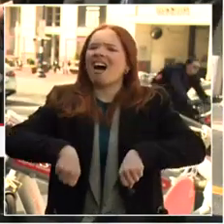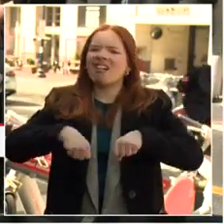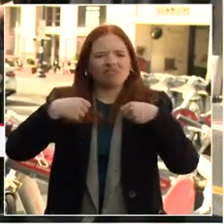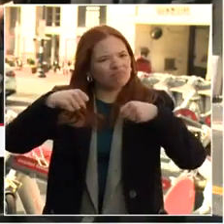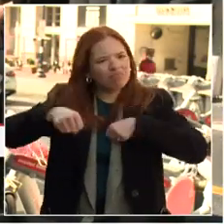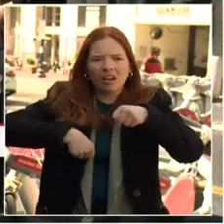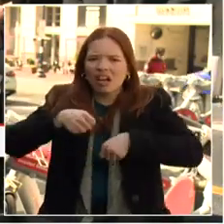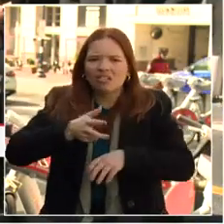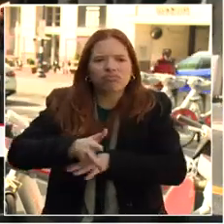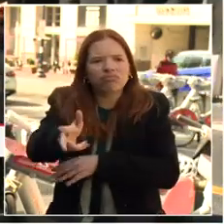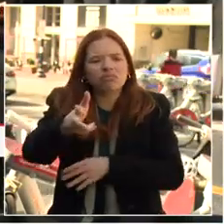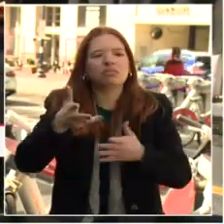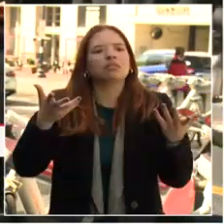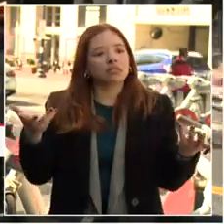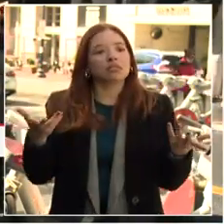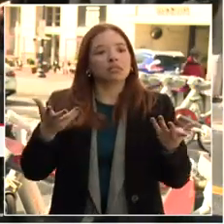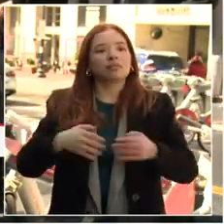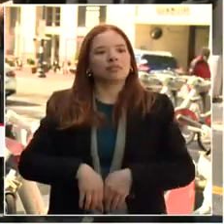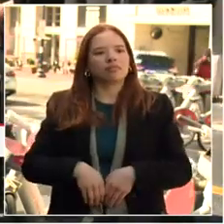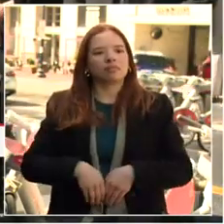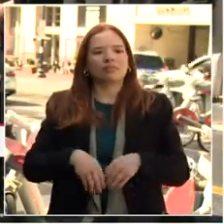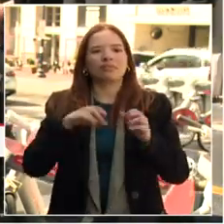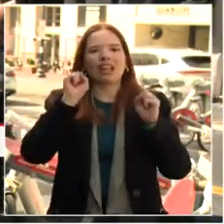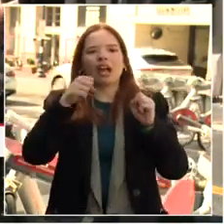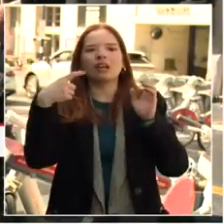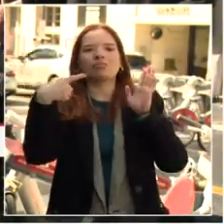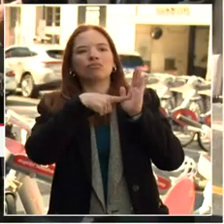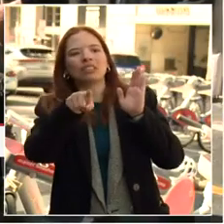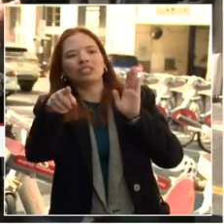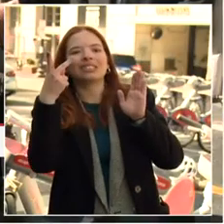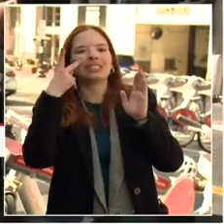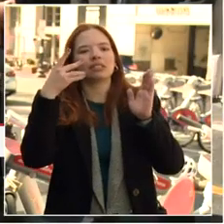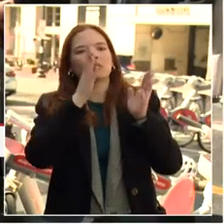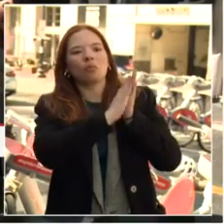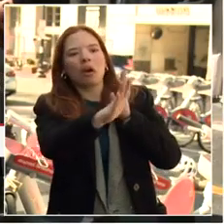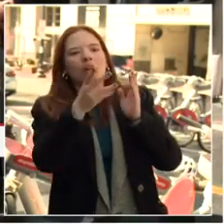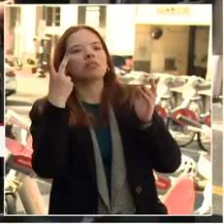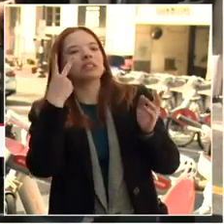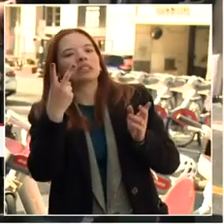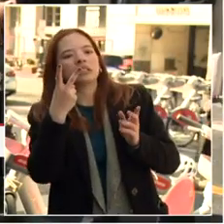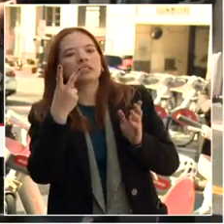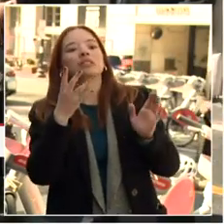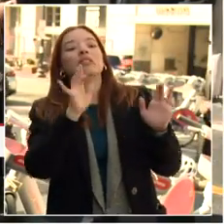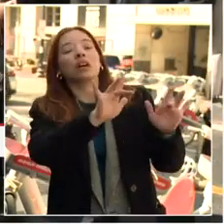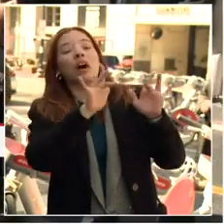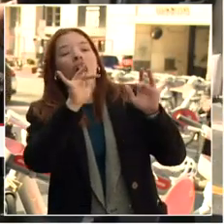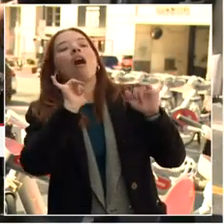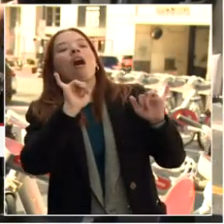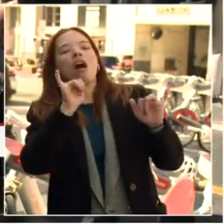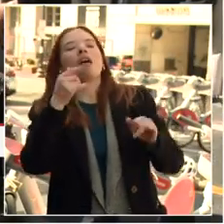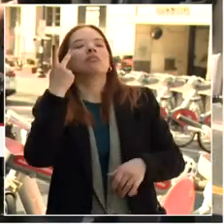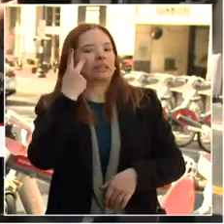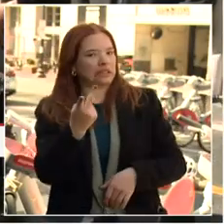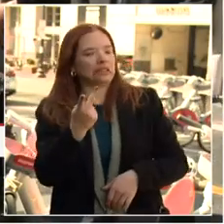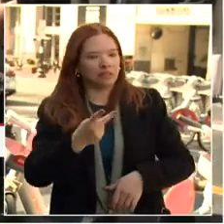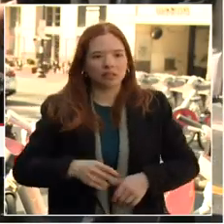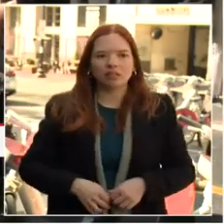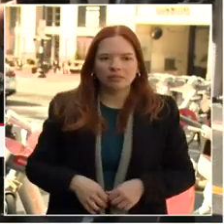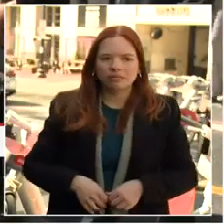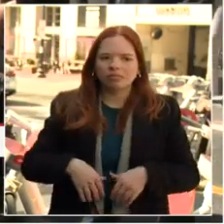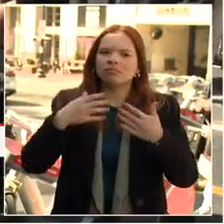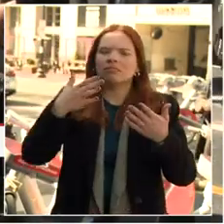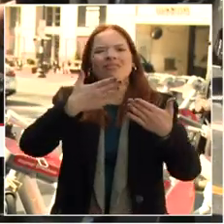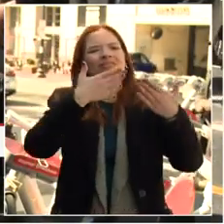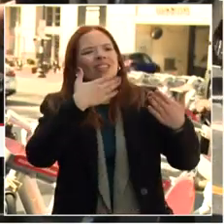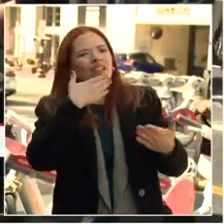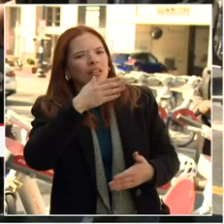visibility all times of day. Really would love to thank Mayor Bowser. She has been a really strong supporter of CABI, and